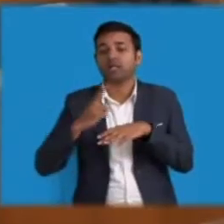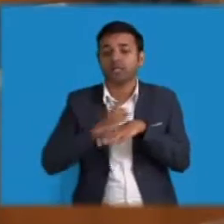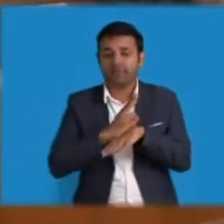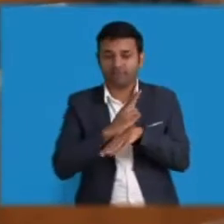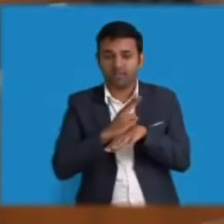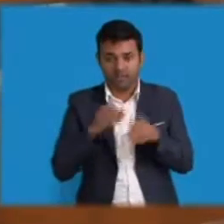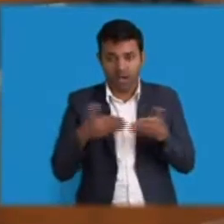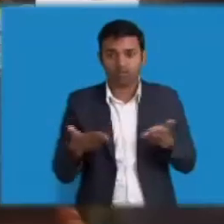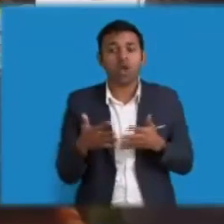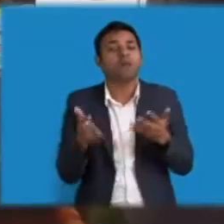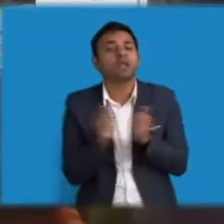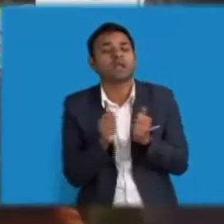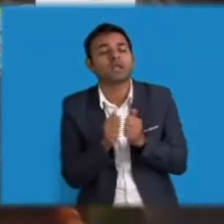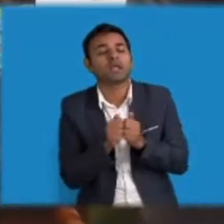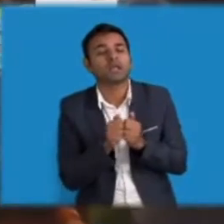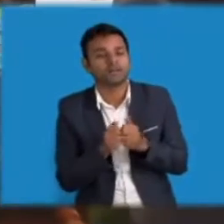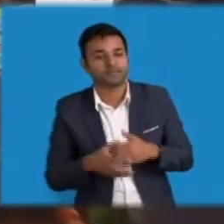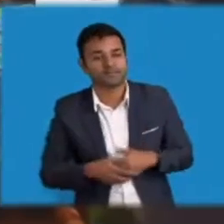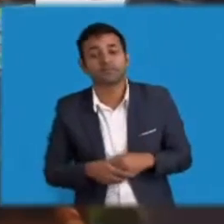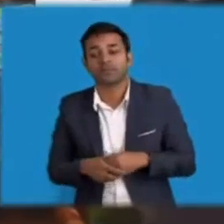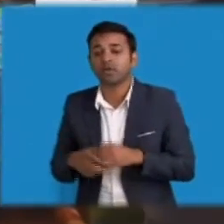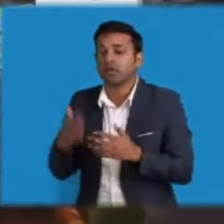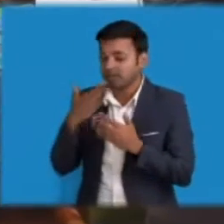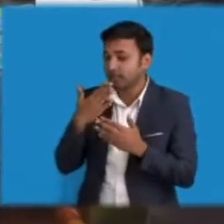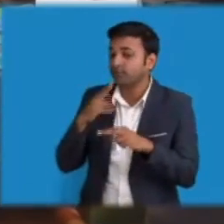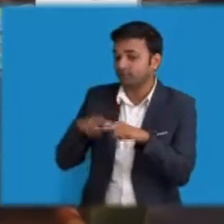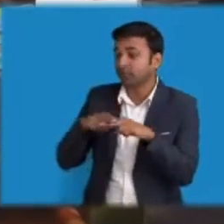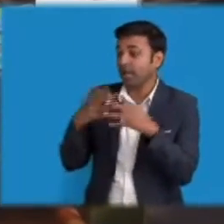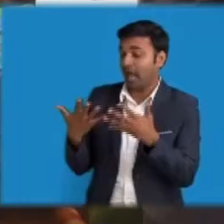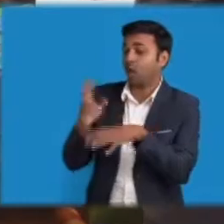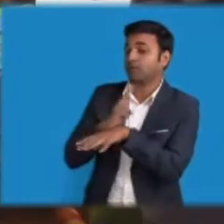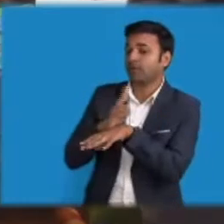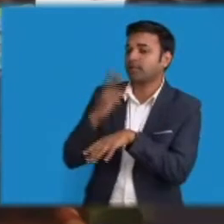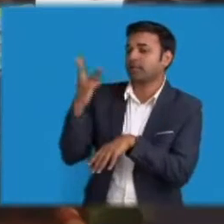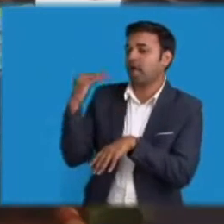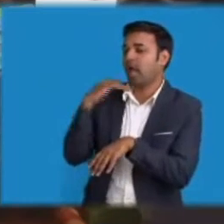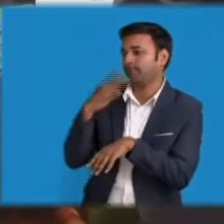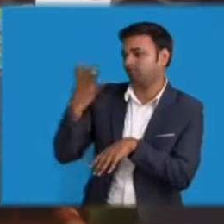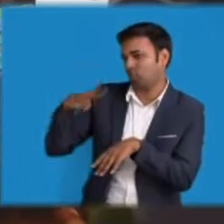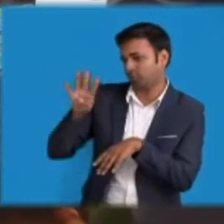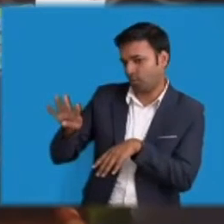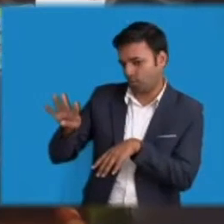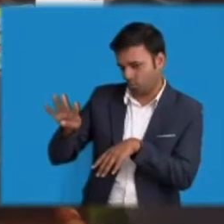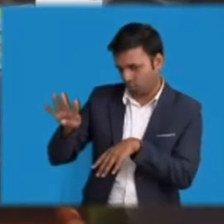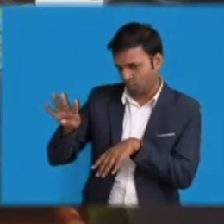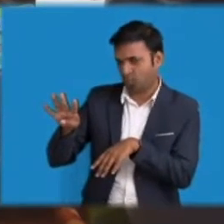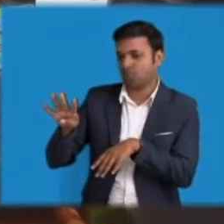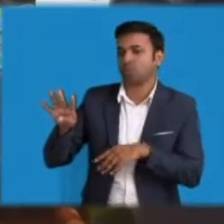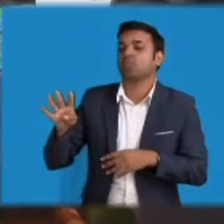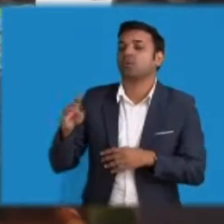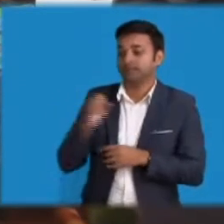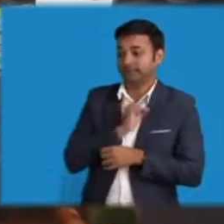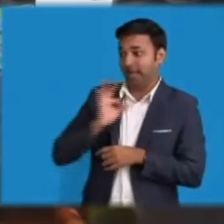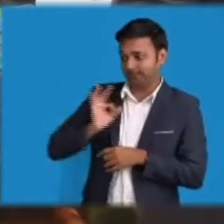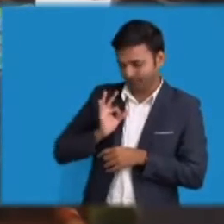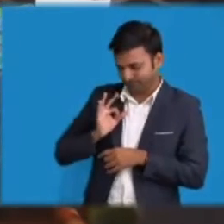Thank you, Madam Speaker. As you know, the Fiji Navy has 344 regular naval personnel.